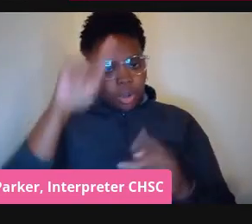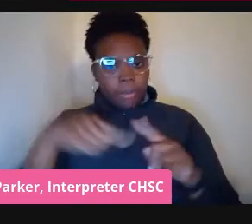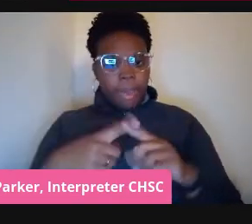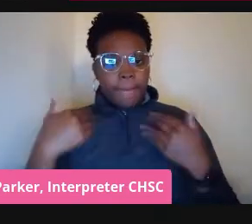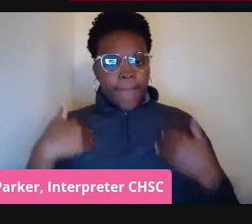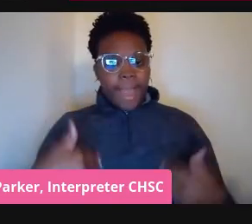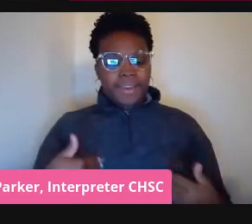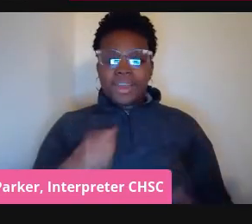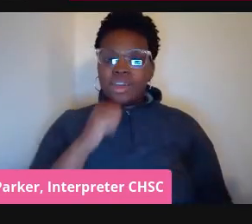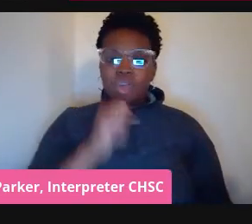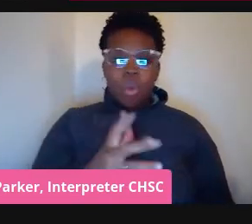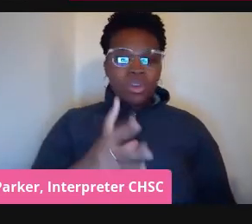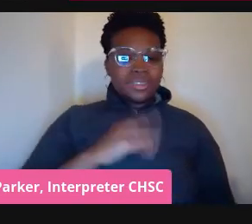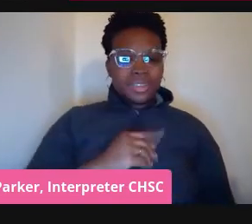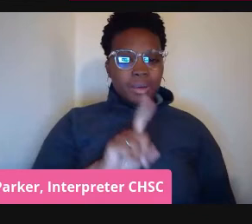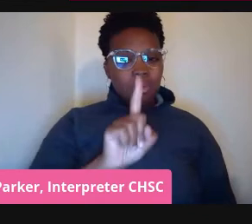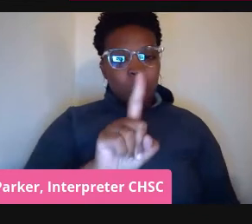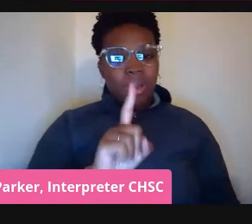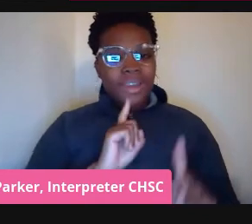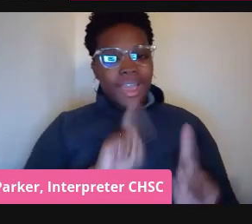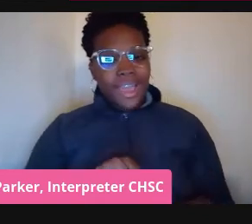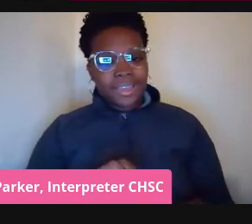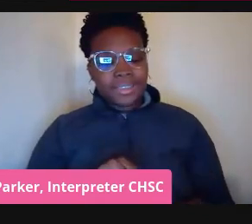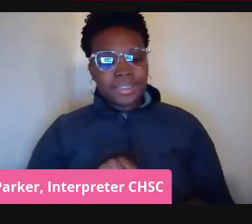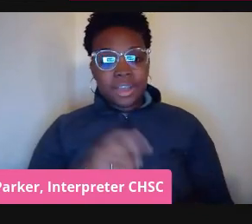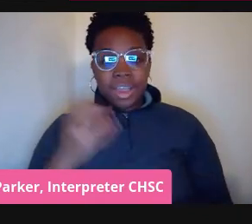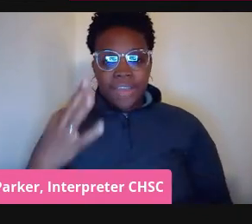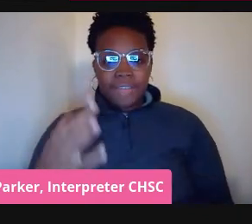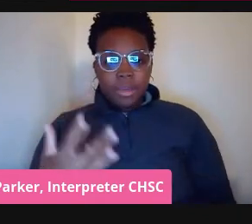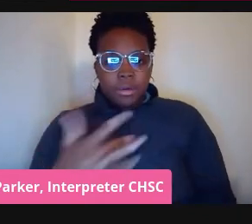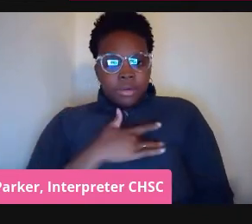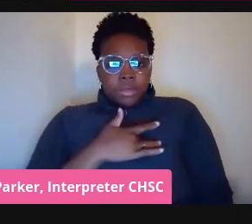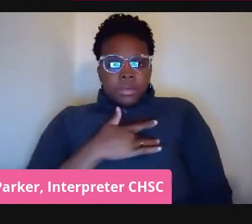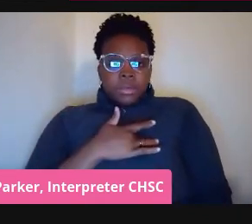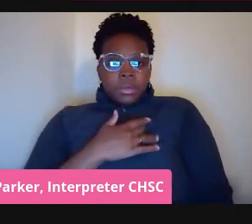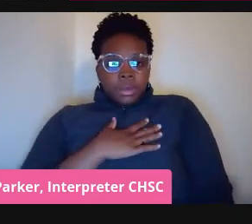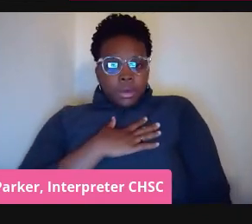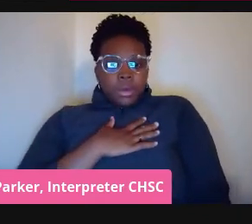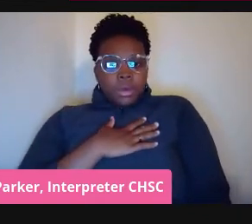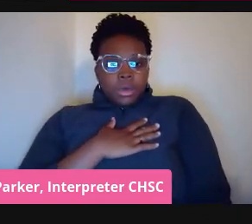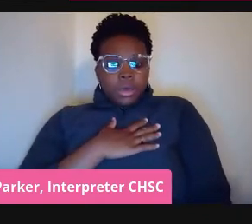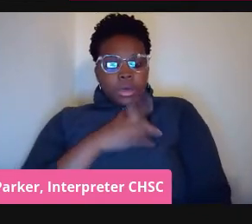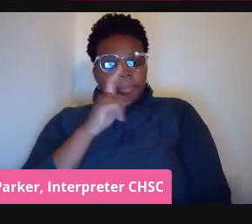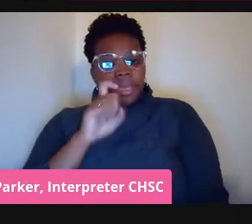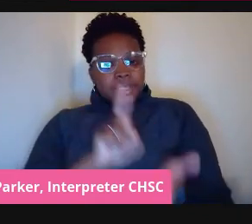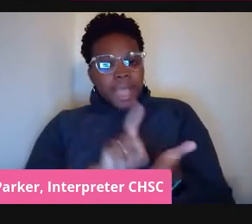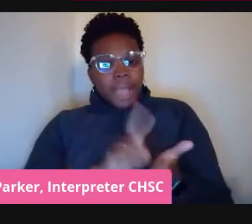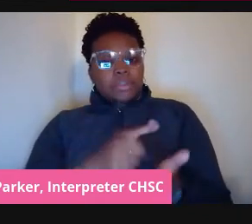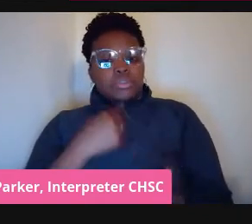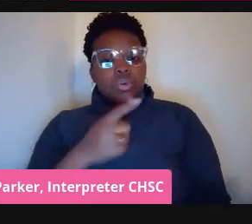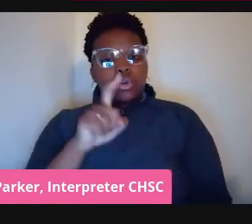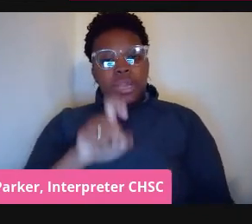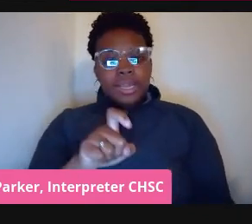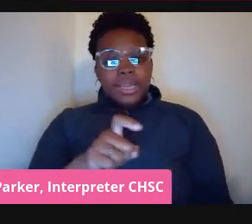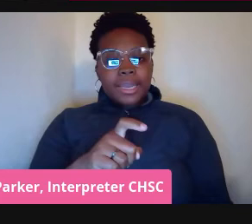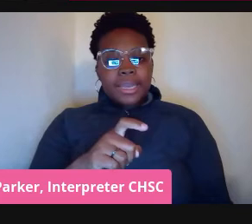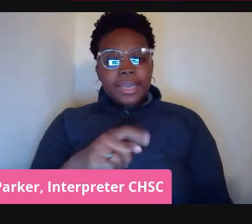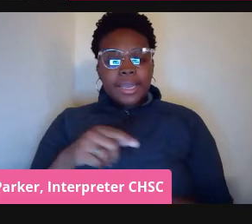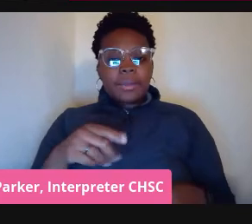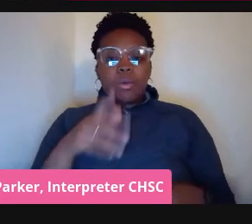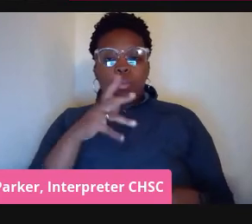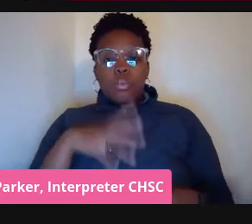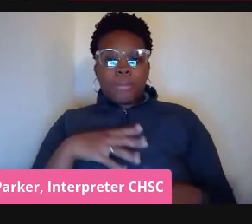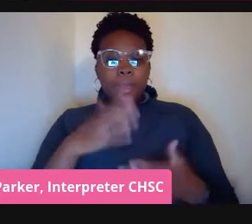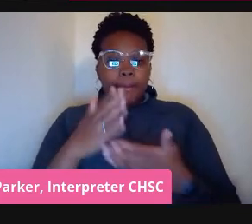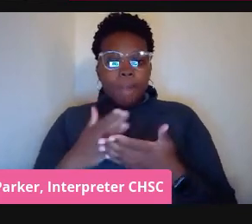answer as verbatim, especially if that answer hits you dead in your heart because the doctor's told you that you need a hysterectomy. Look for your